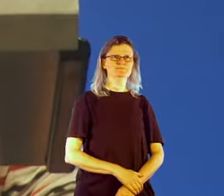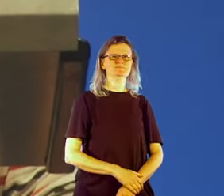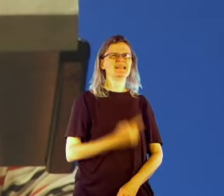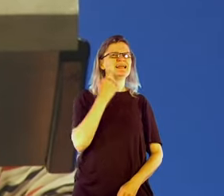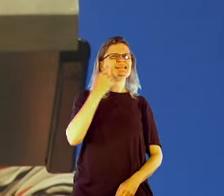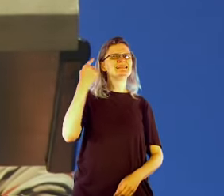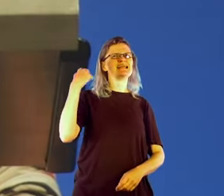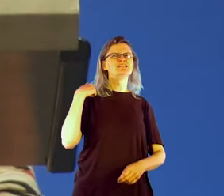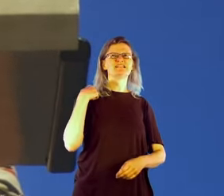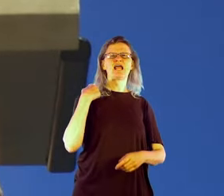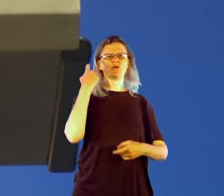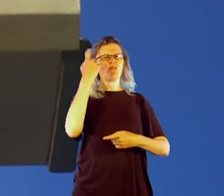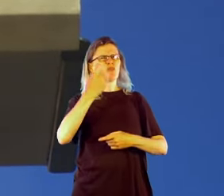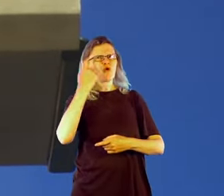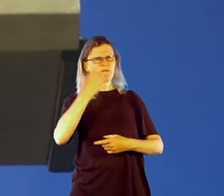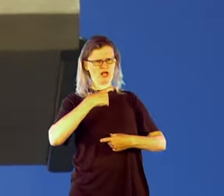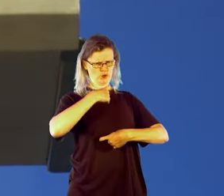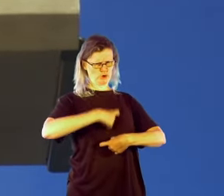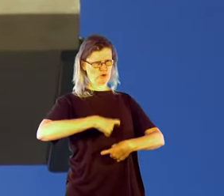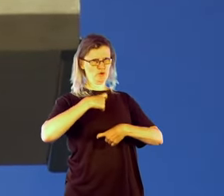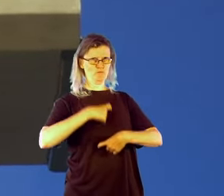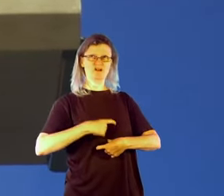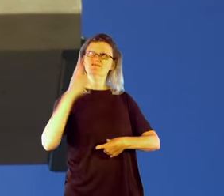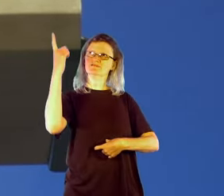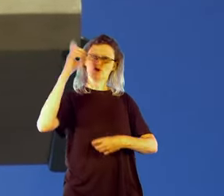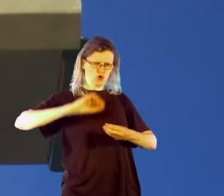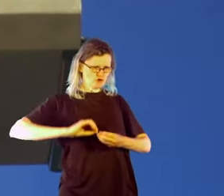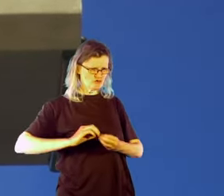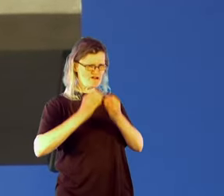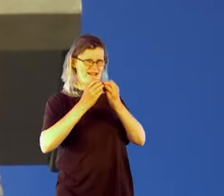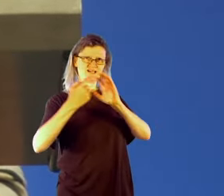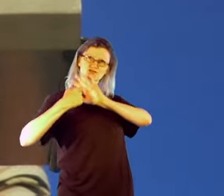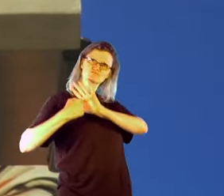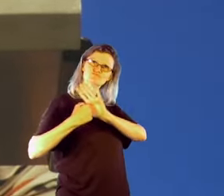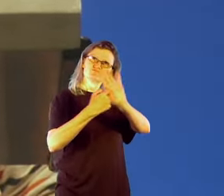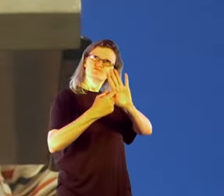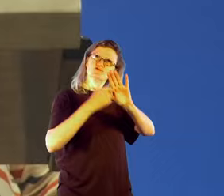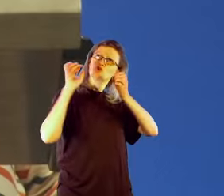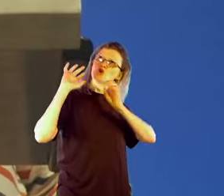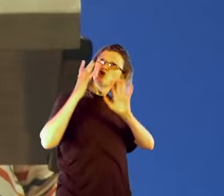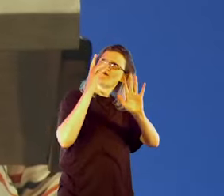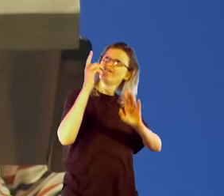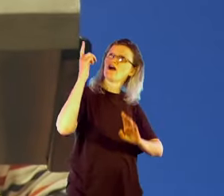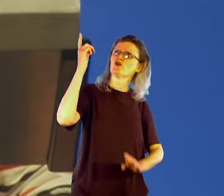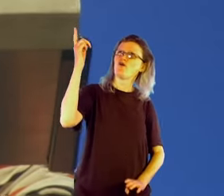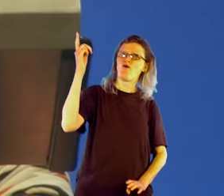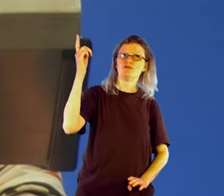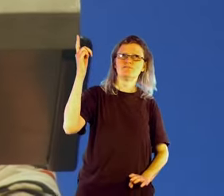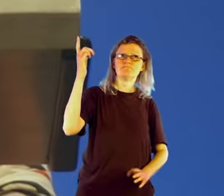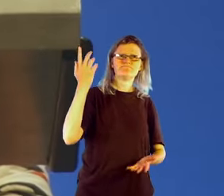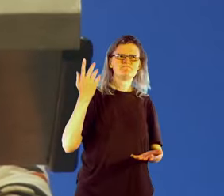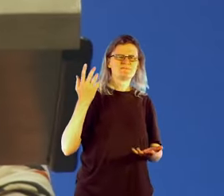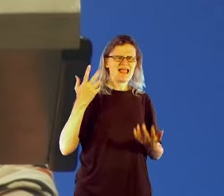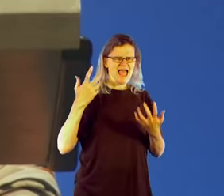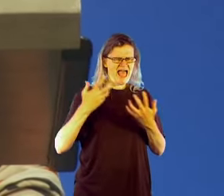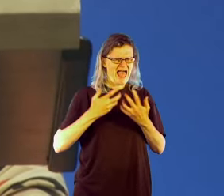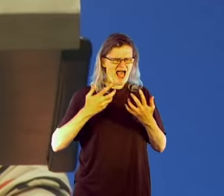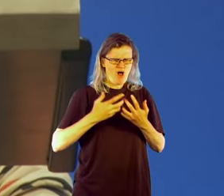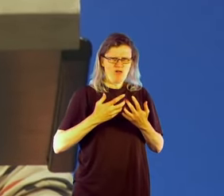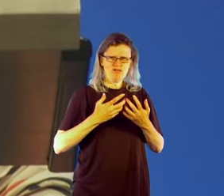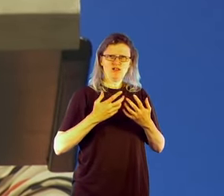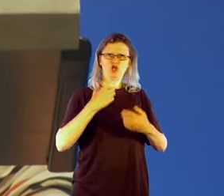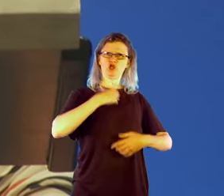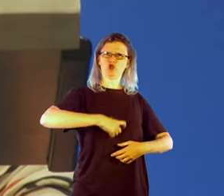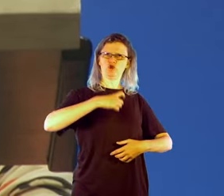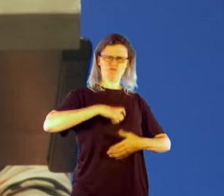Yesterday we talked a little bit about as humans being made to glorify God. How is it that broken